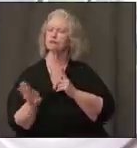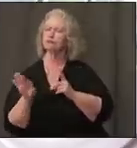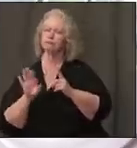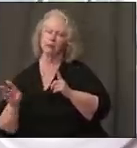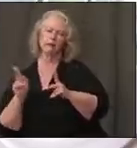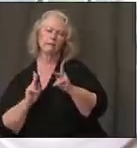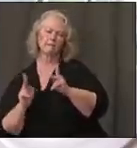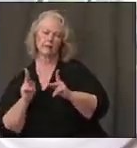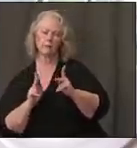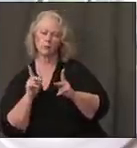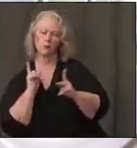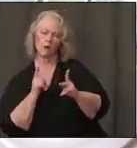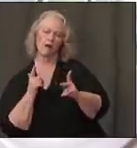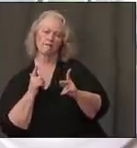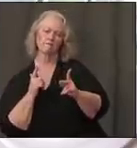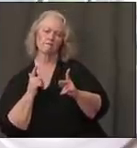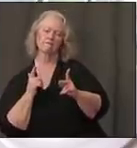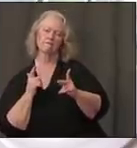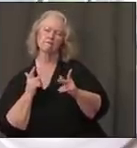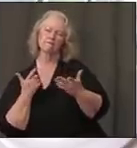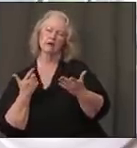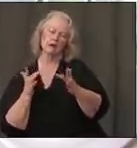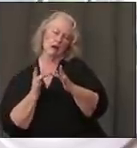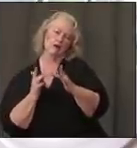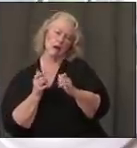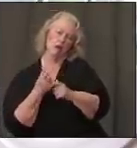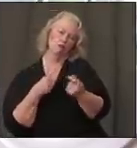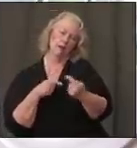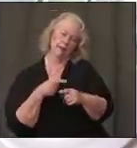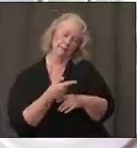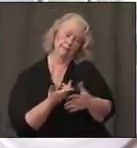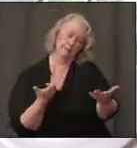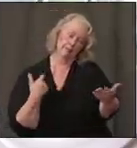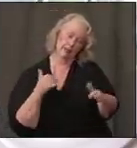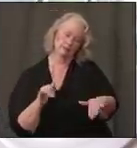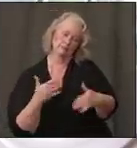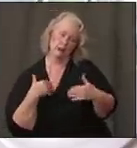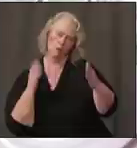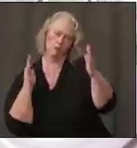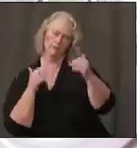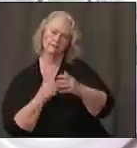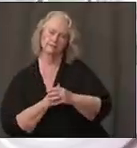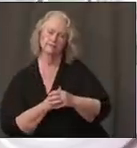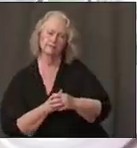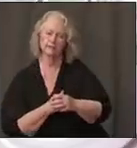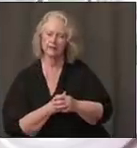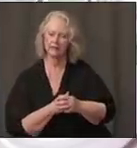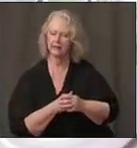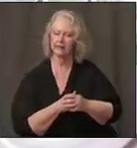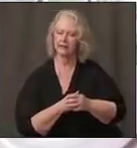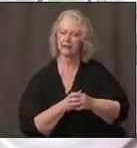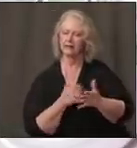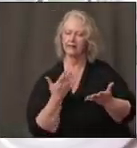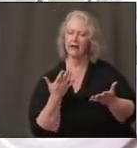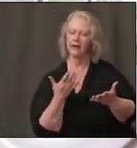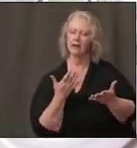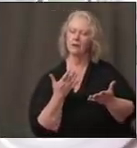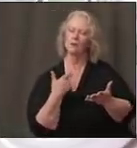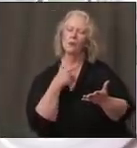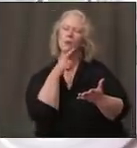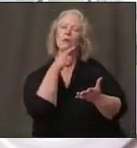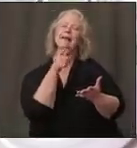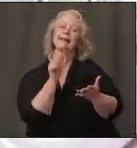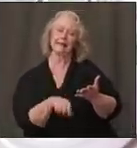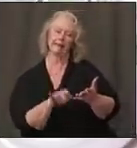gets into contact and the distancing that he's engaging in. But that would be my hope, that it wouldn't necessarily take a therapeutic to provide protection